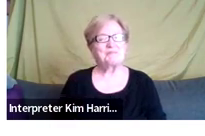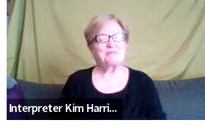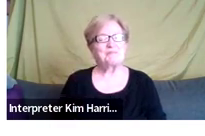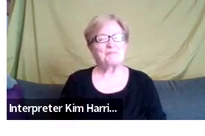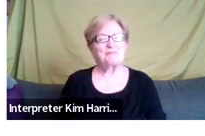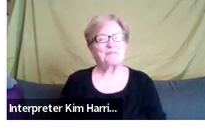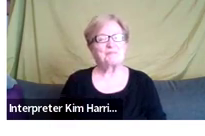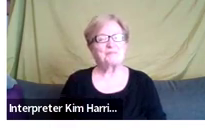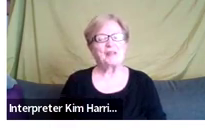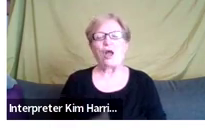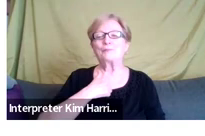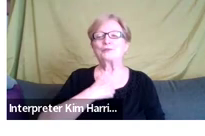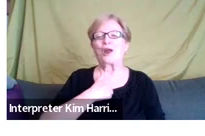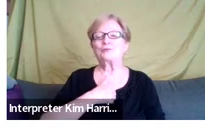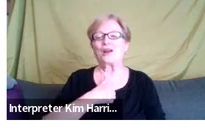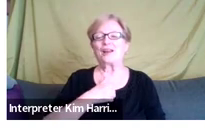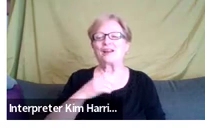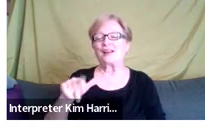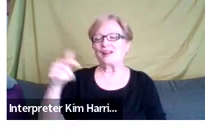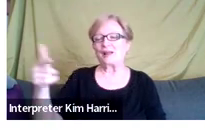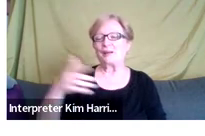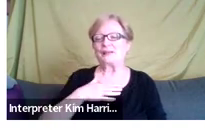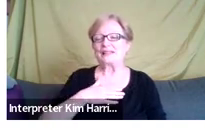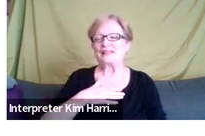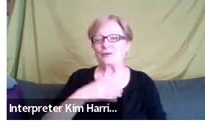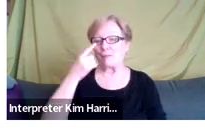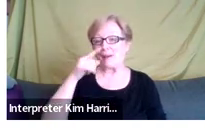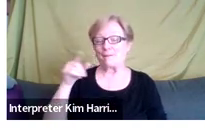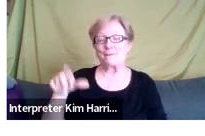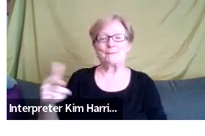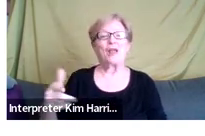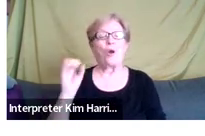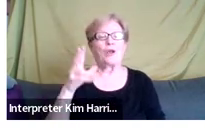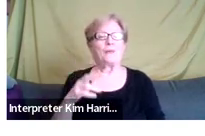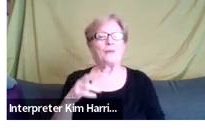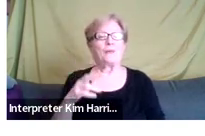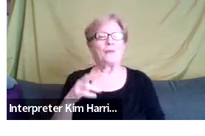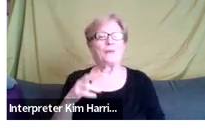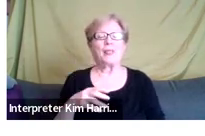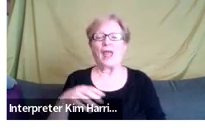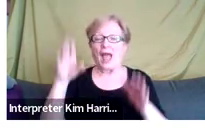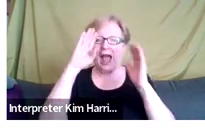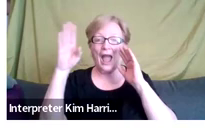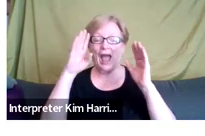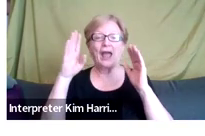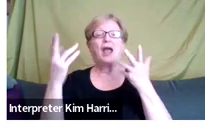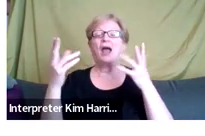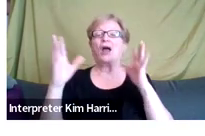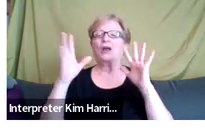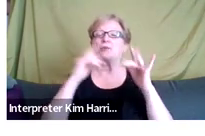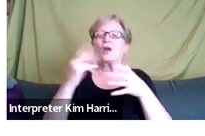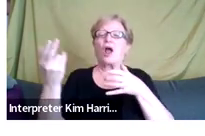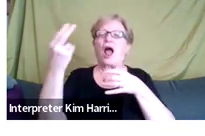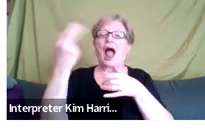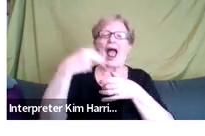I'm sorry. Yeah, you can take it, please. I'm sorry. Okay. So hiring and the recruitment process.